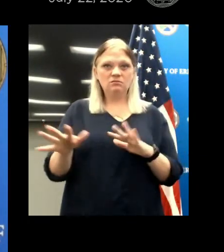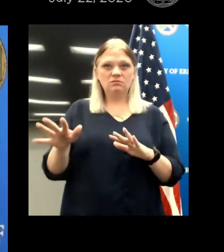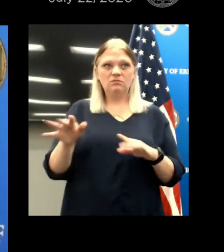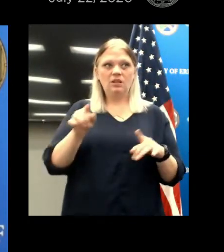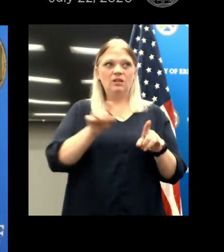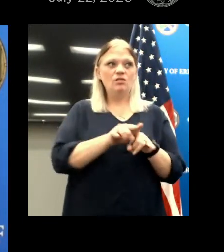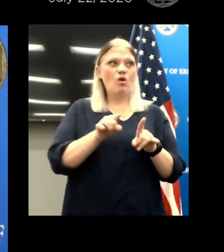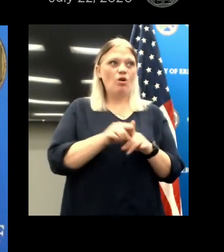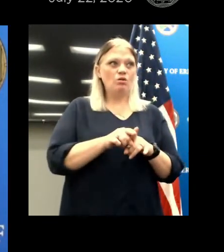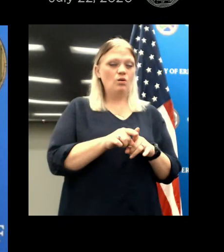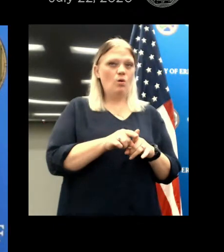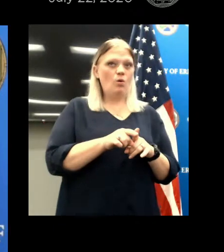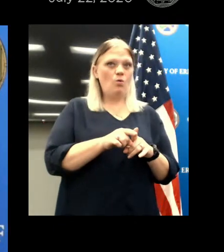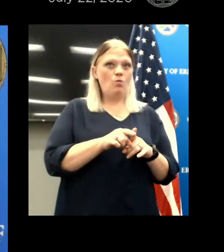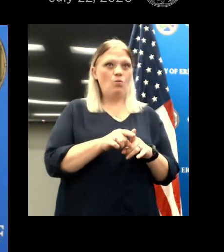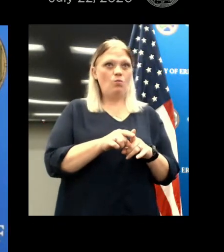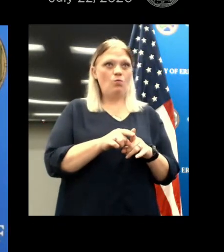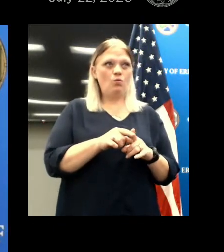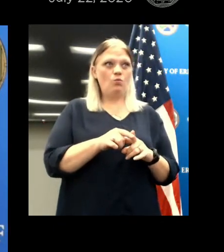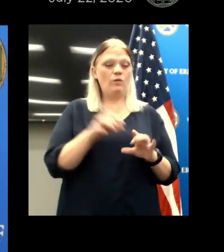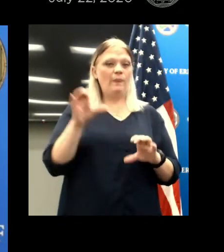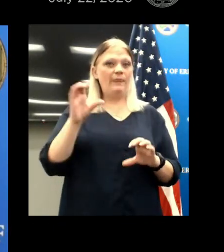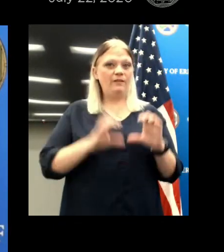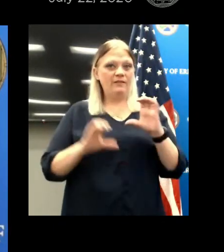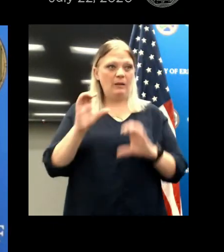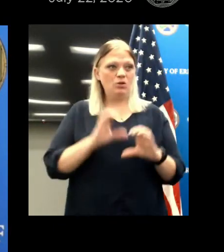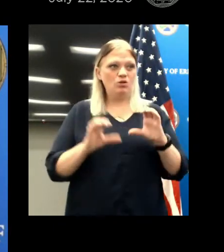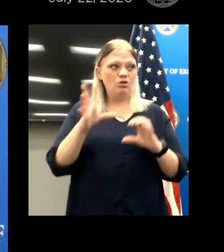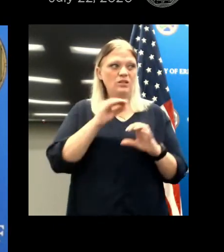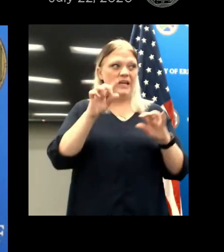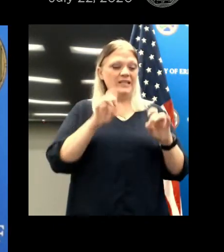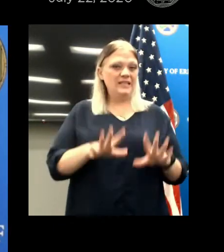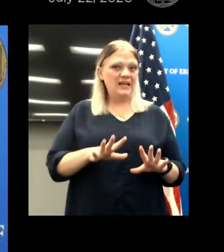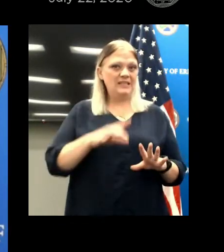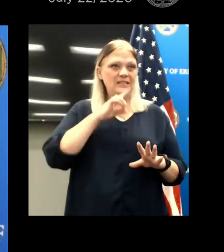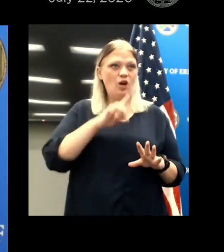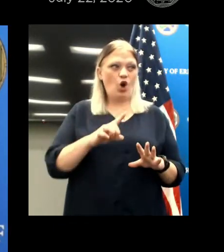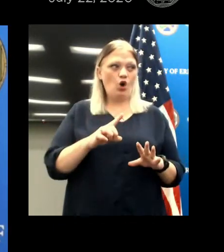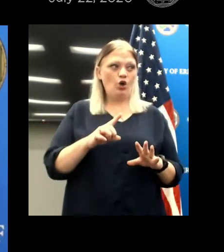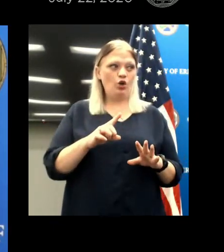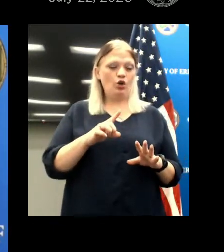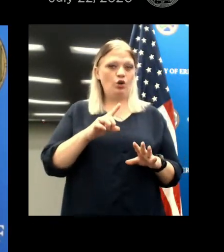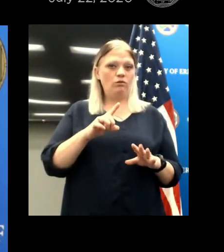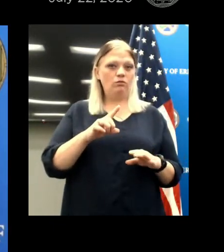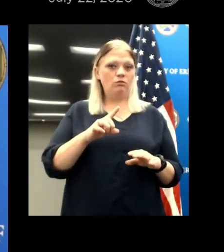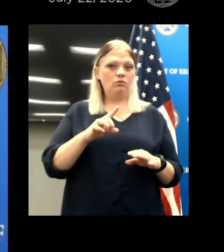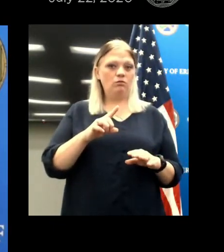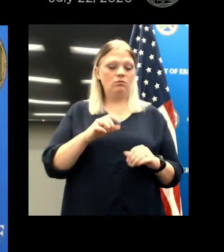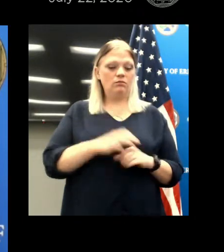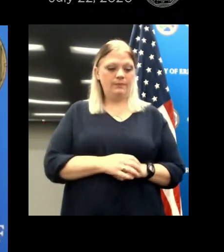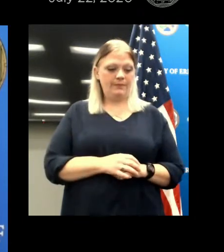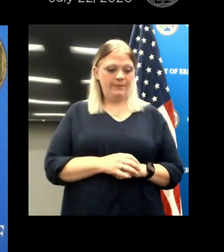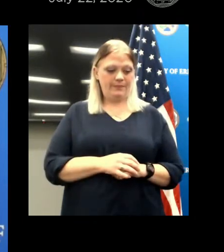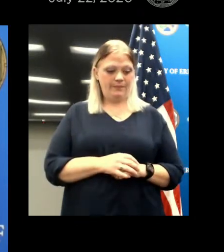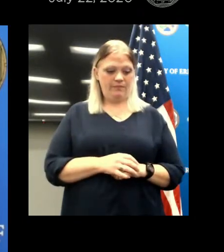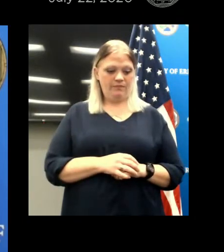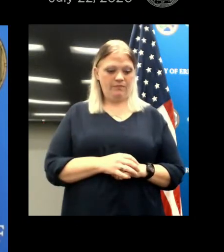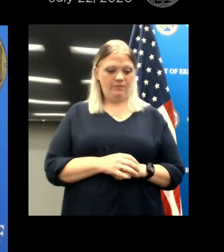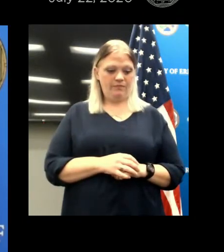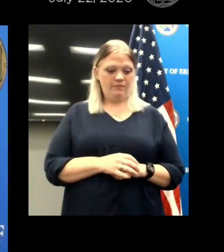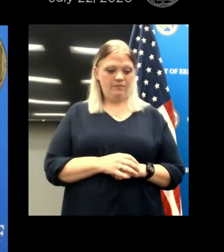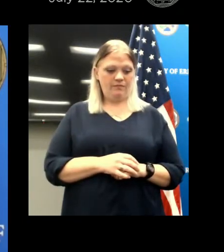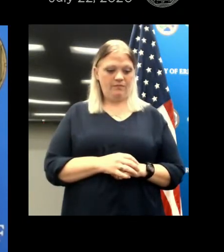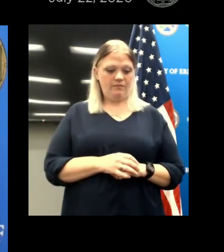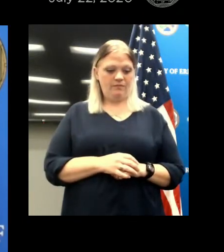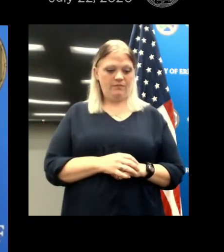also those reagents and tests are actually being given distributed directly